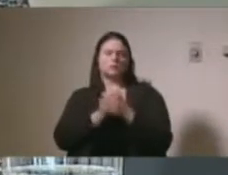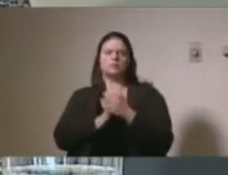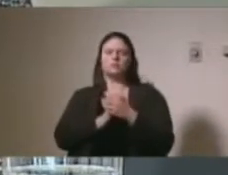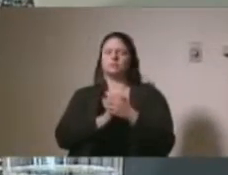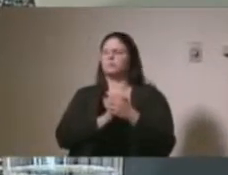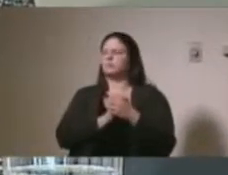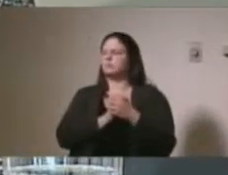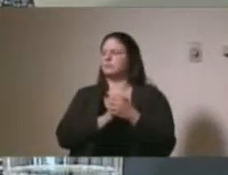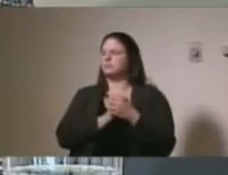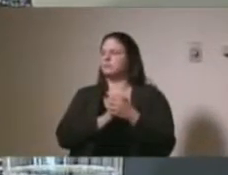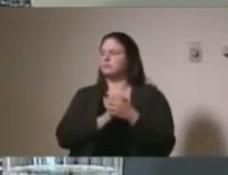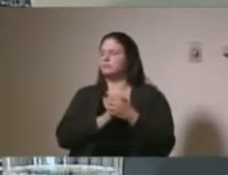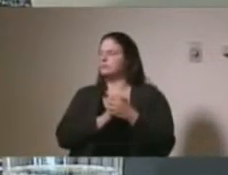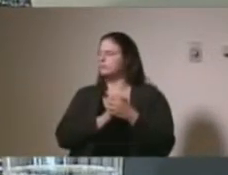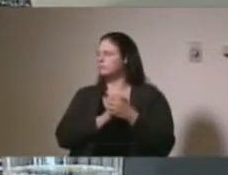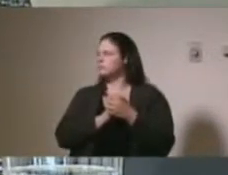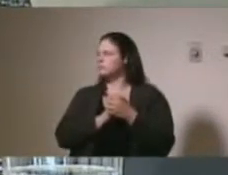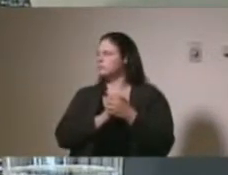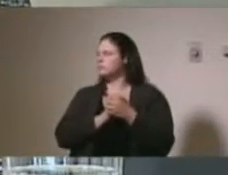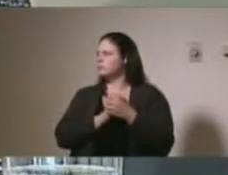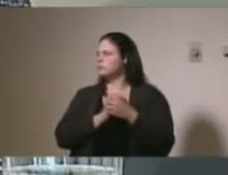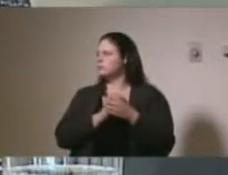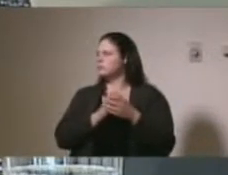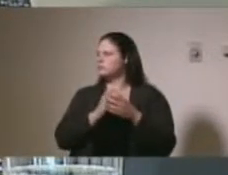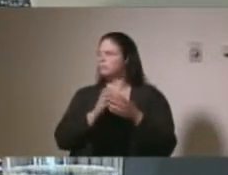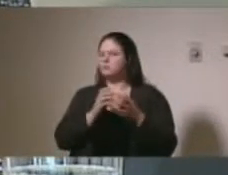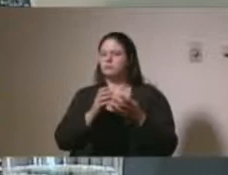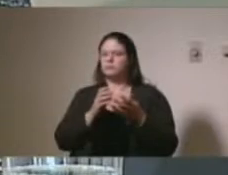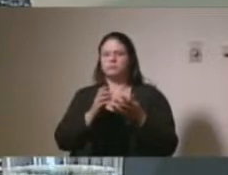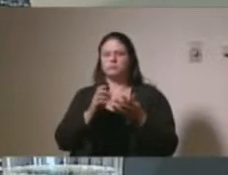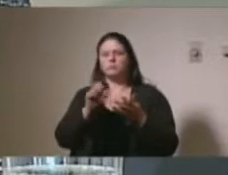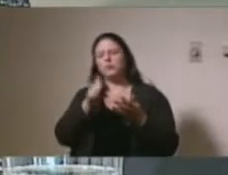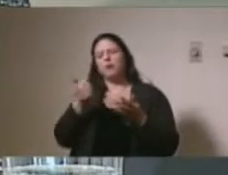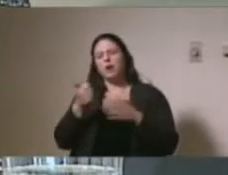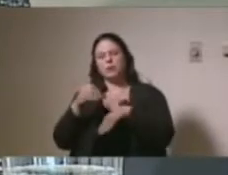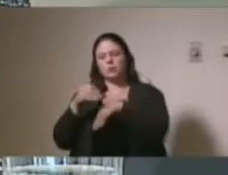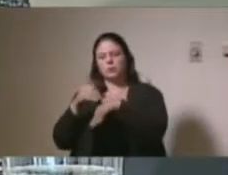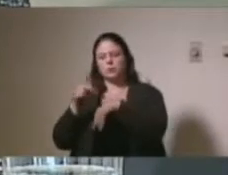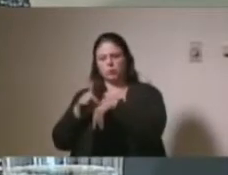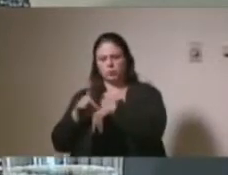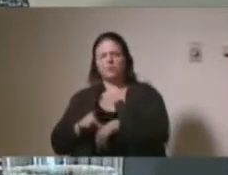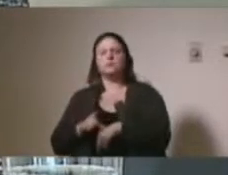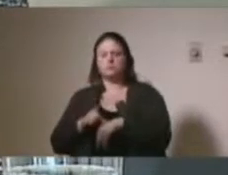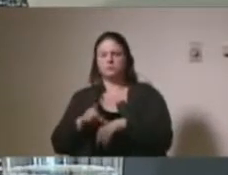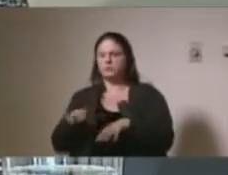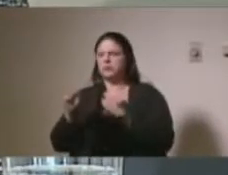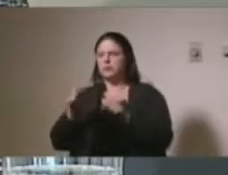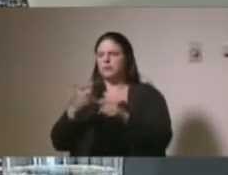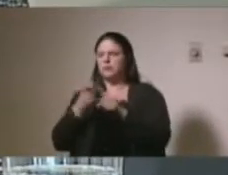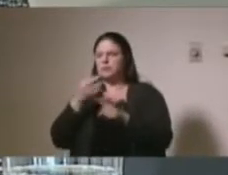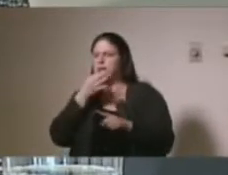for death the duties, it's done by experts.